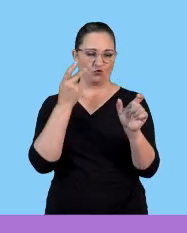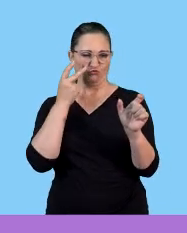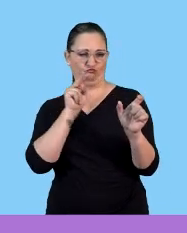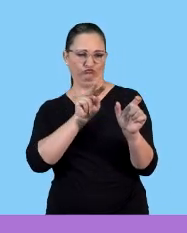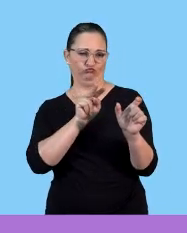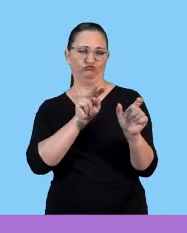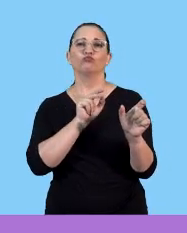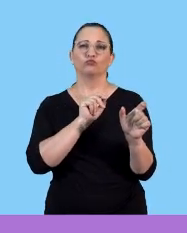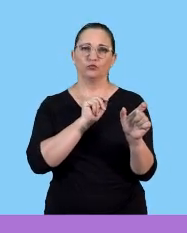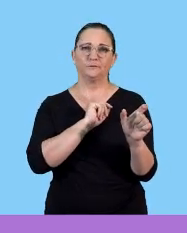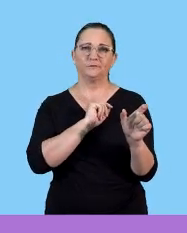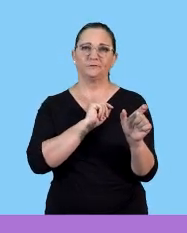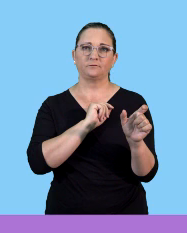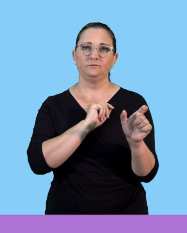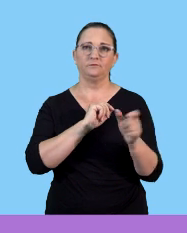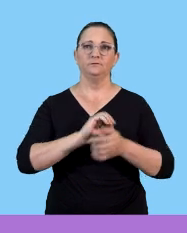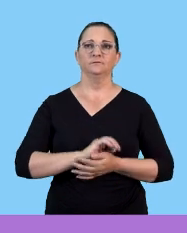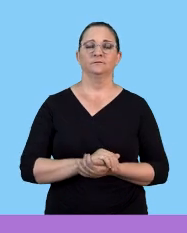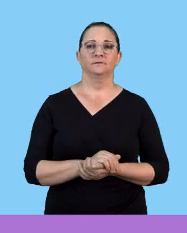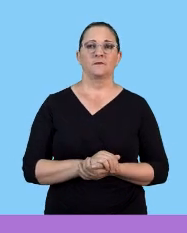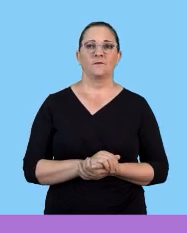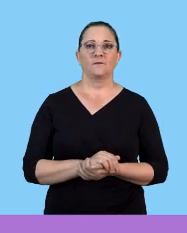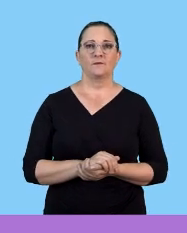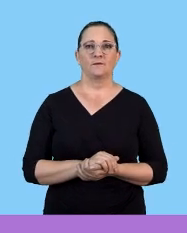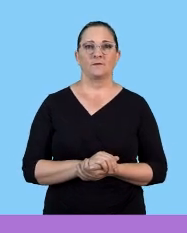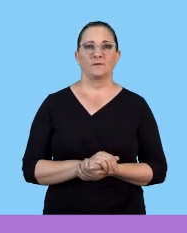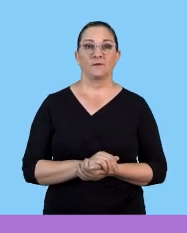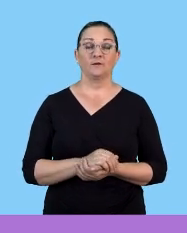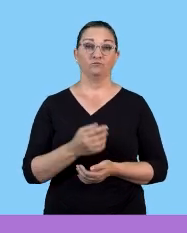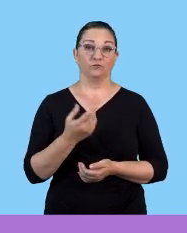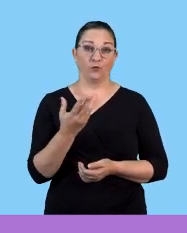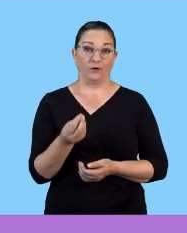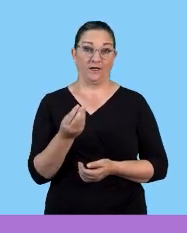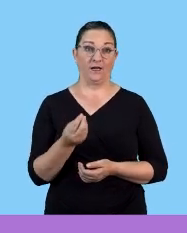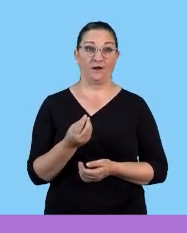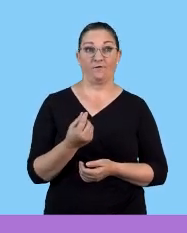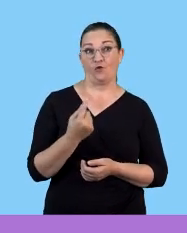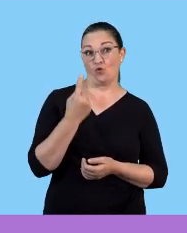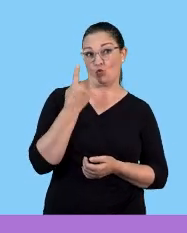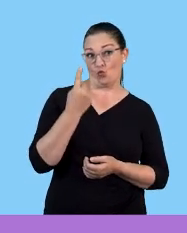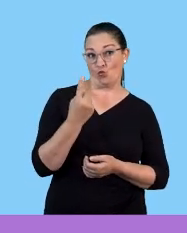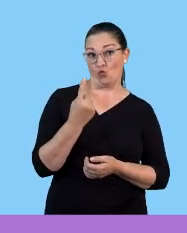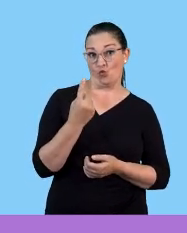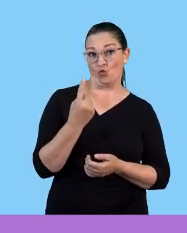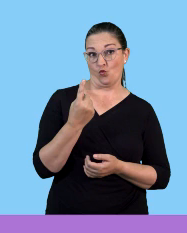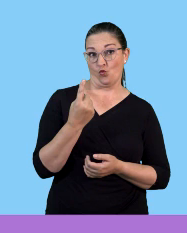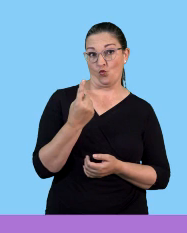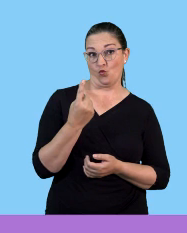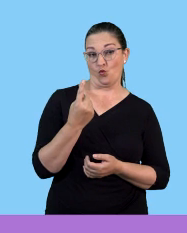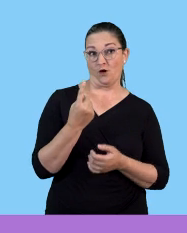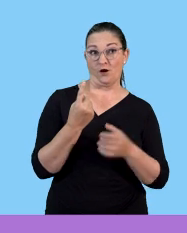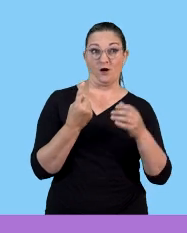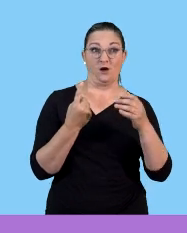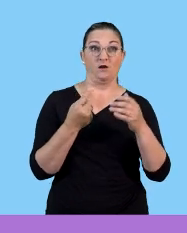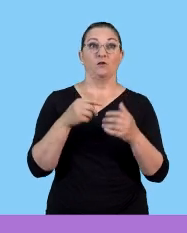things, okay, sorry, I pressed the wrong button there. Okay, we've got one of those,